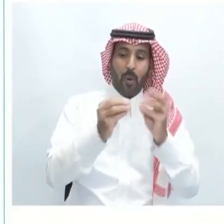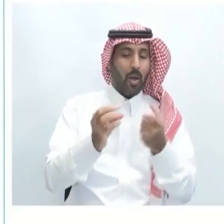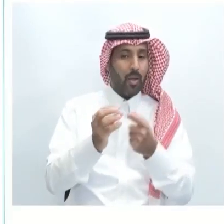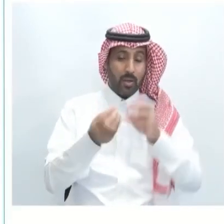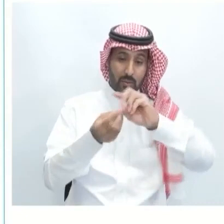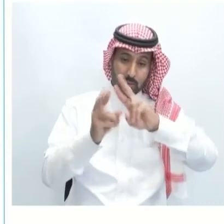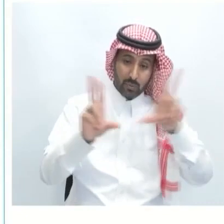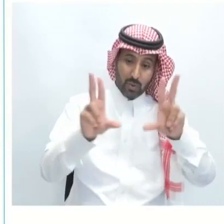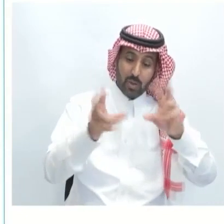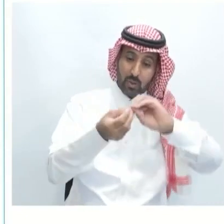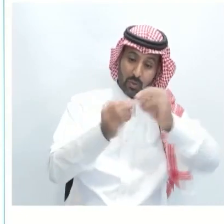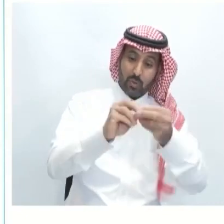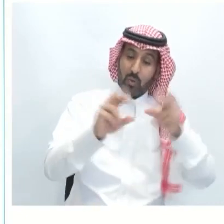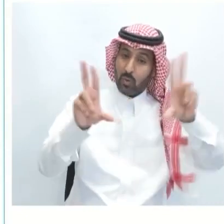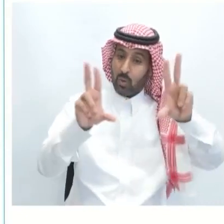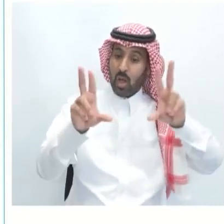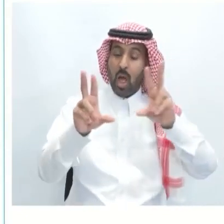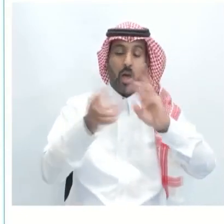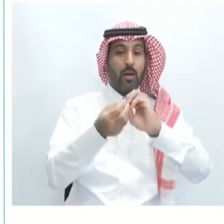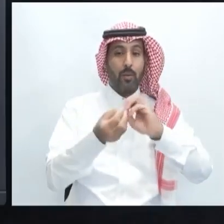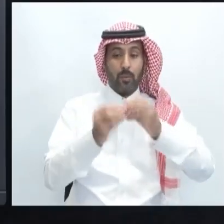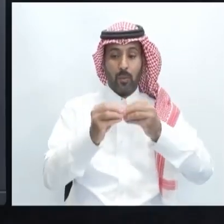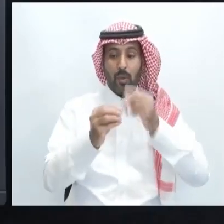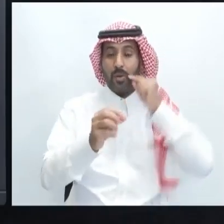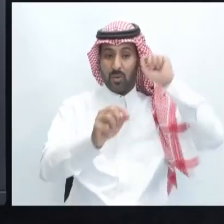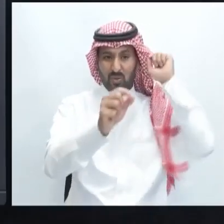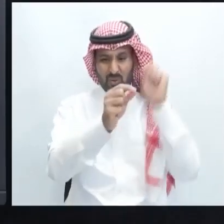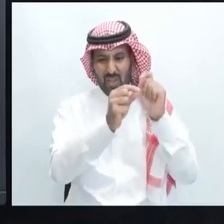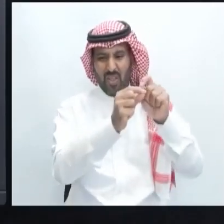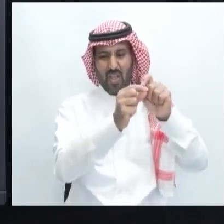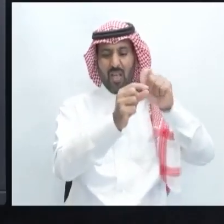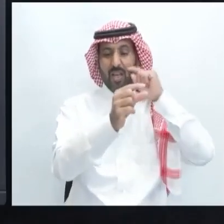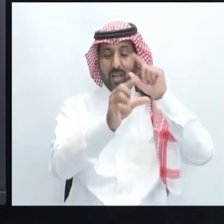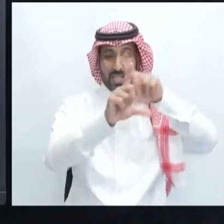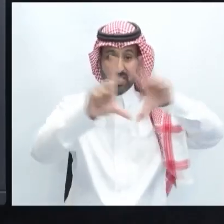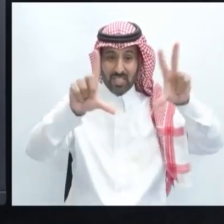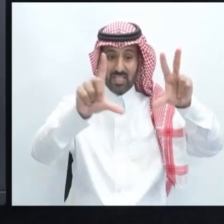and the Swedish TV told people to put